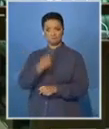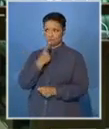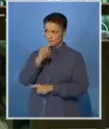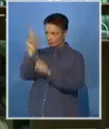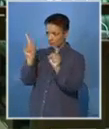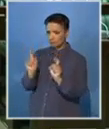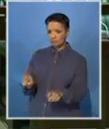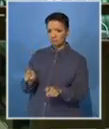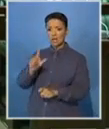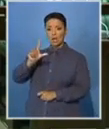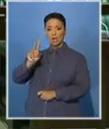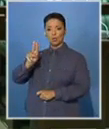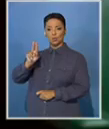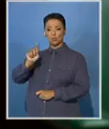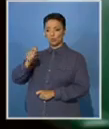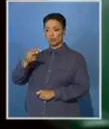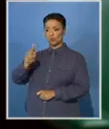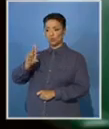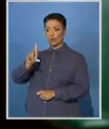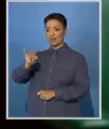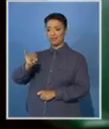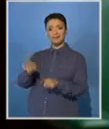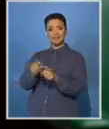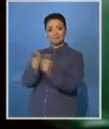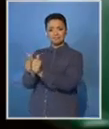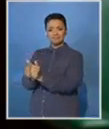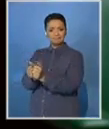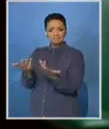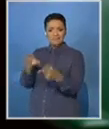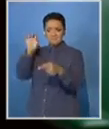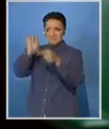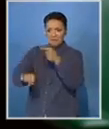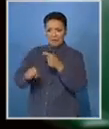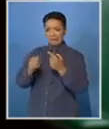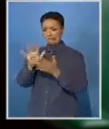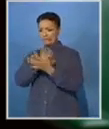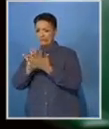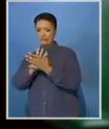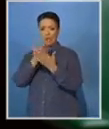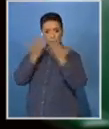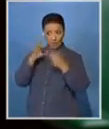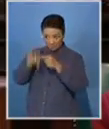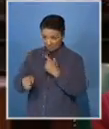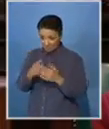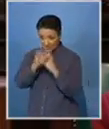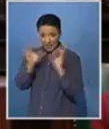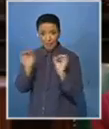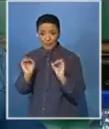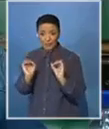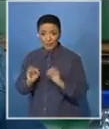from Luthuli and his colleagues how they could not have foreseen that something untoward was